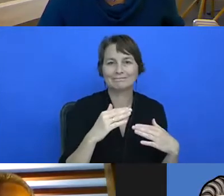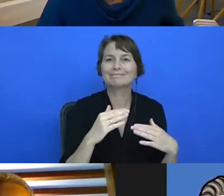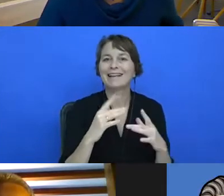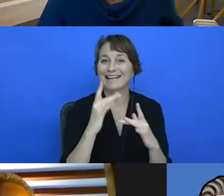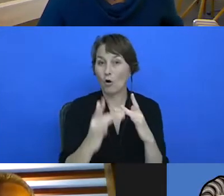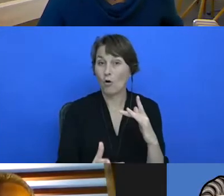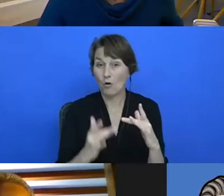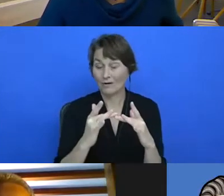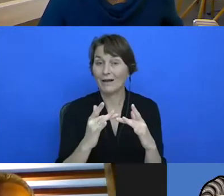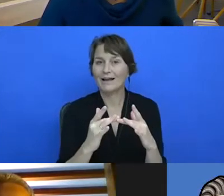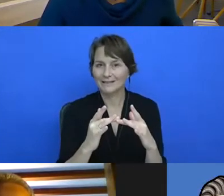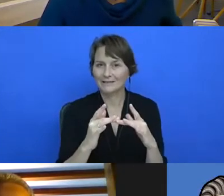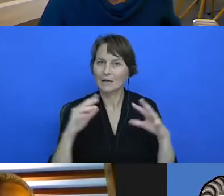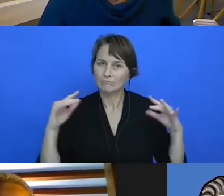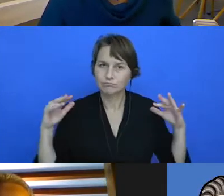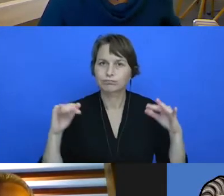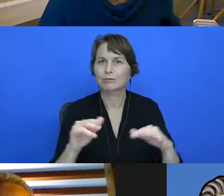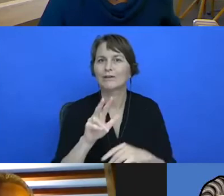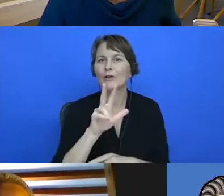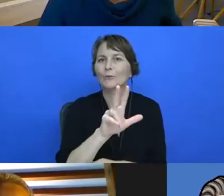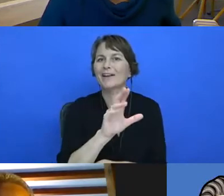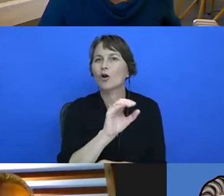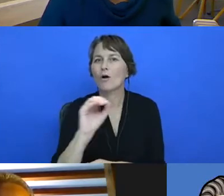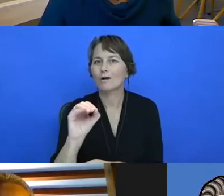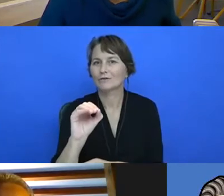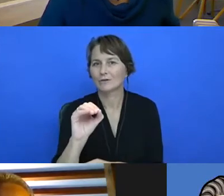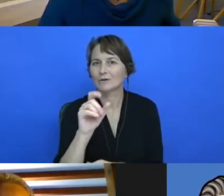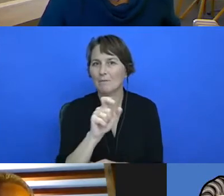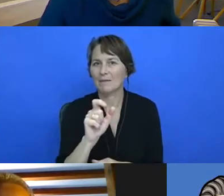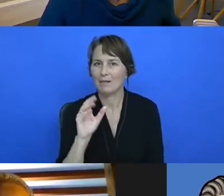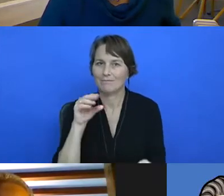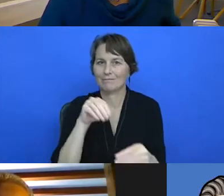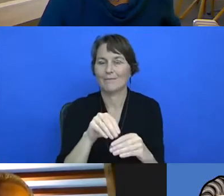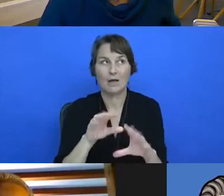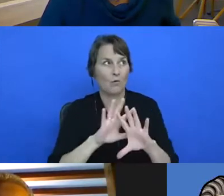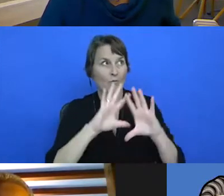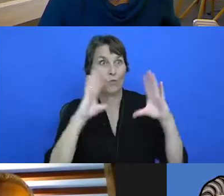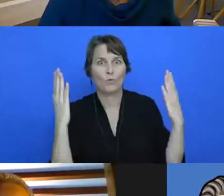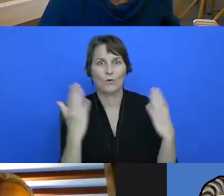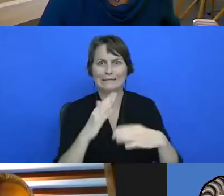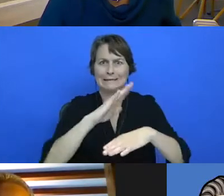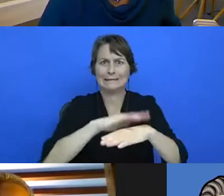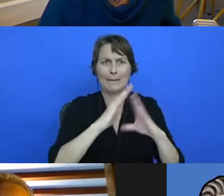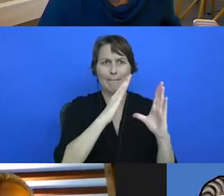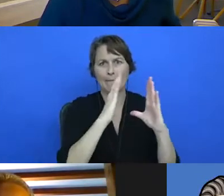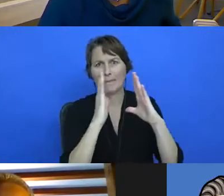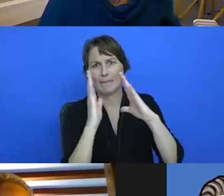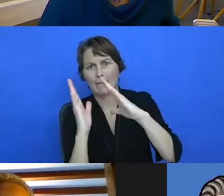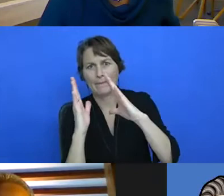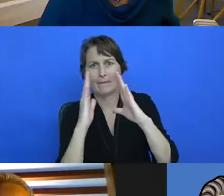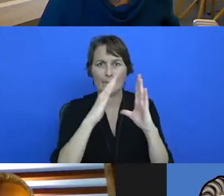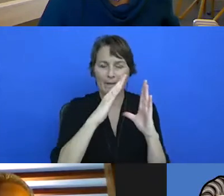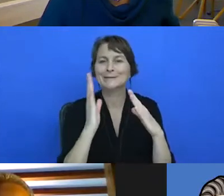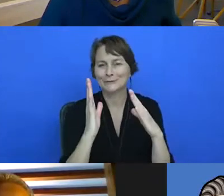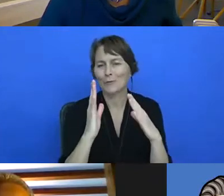having 300 delegates from all over the world and time zones all over the world. So we'll discuss more about